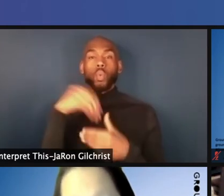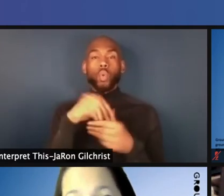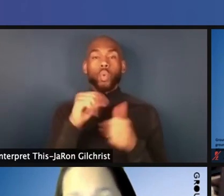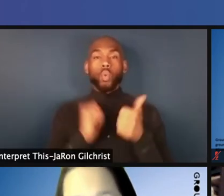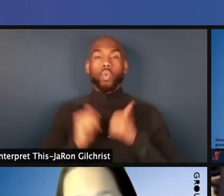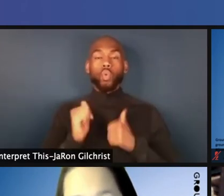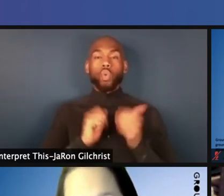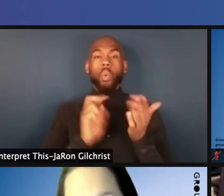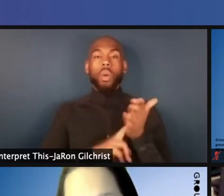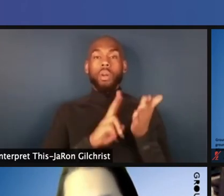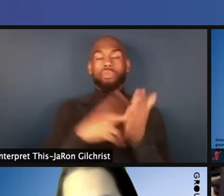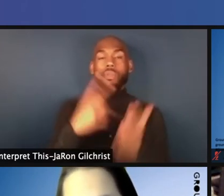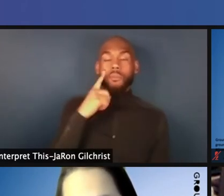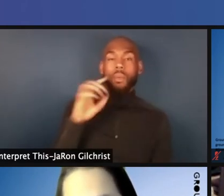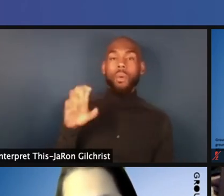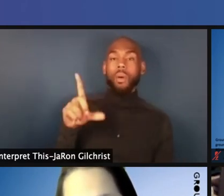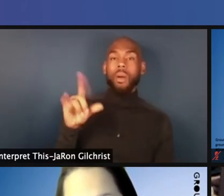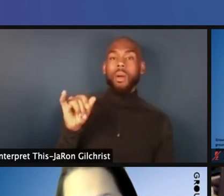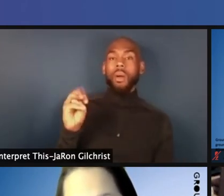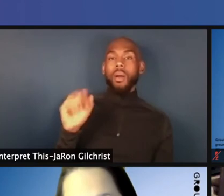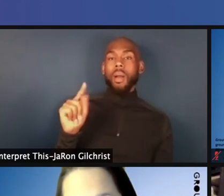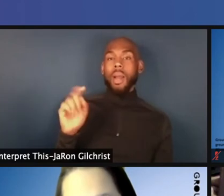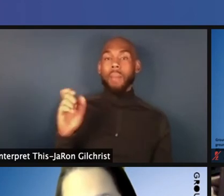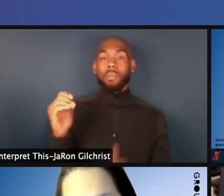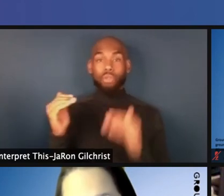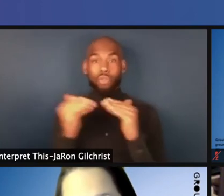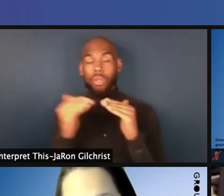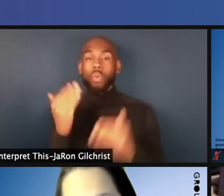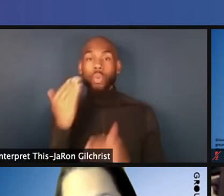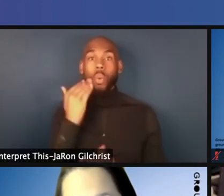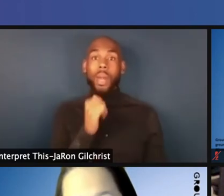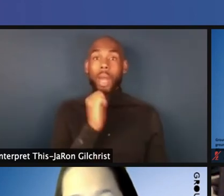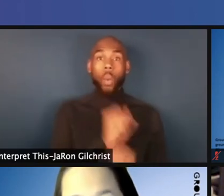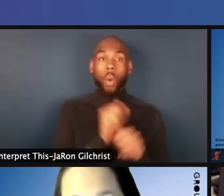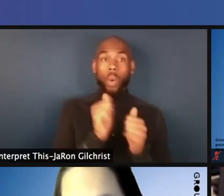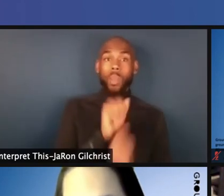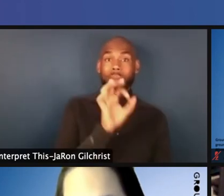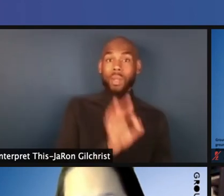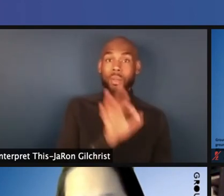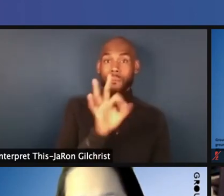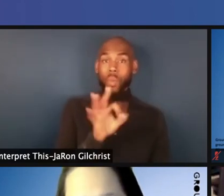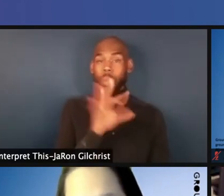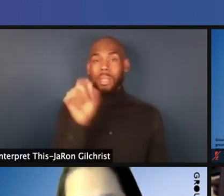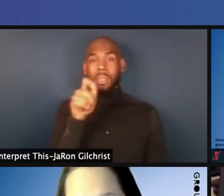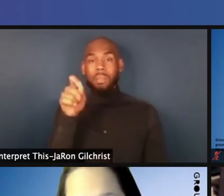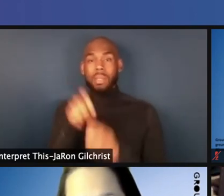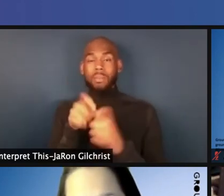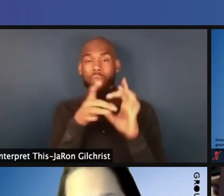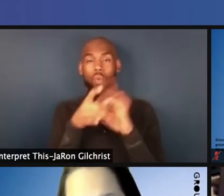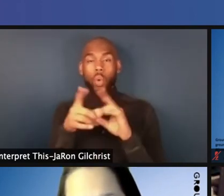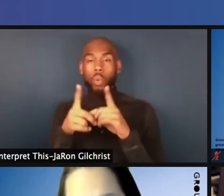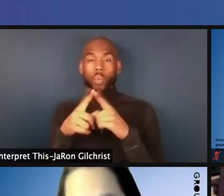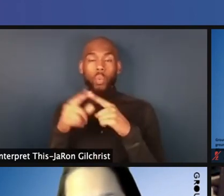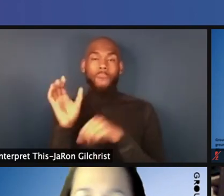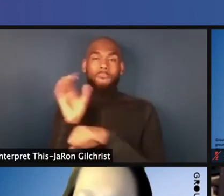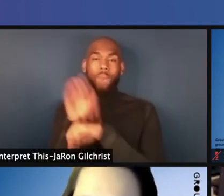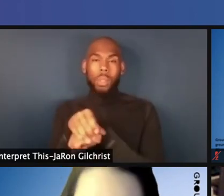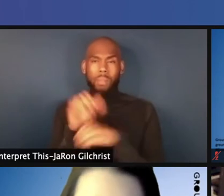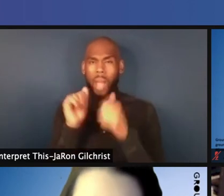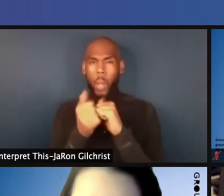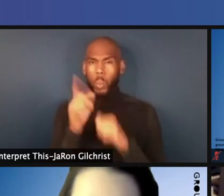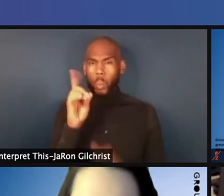for climate justice, especially like not working with fossil fuel companies, and specifically regarding enforcement. Like, how do